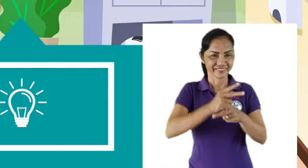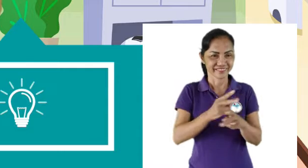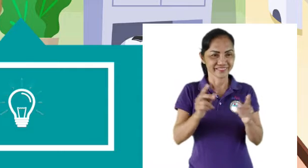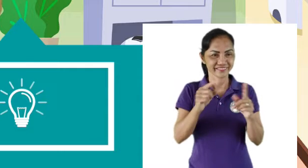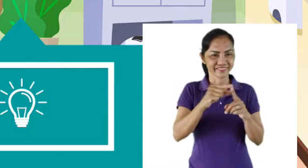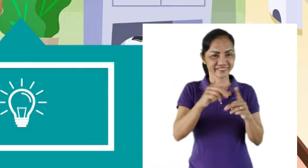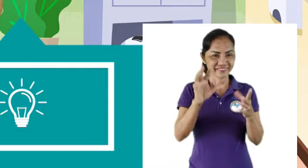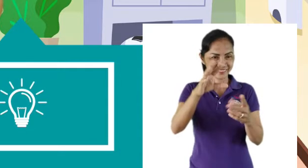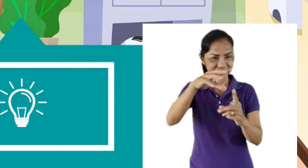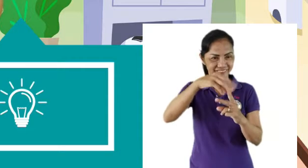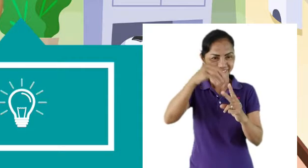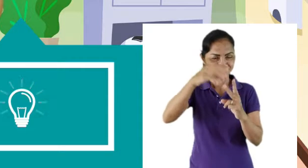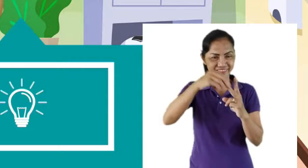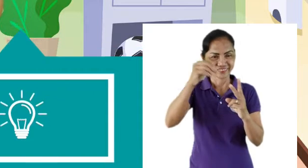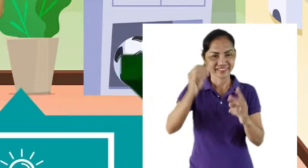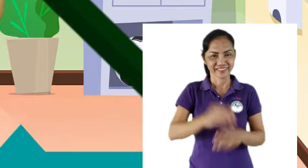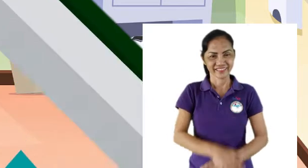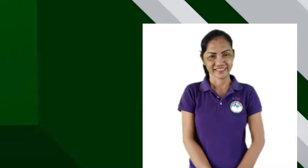choice.